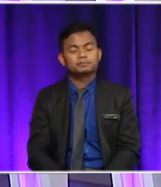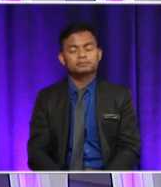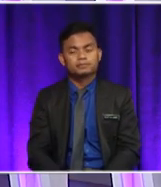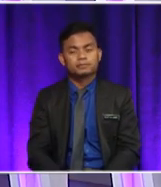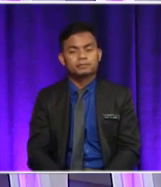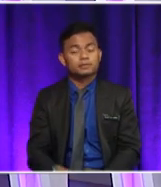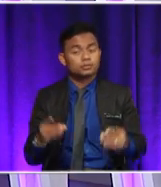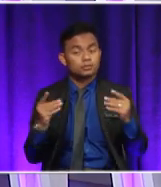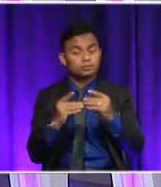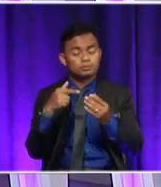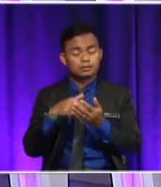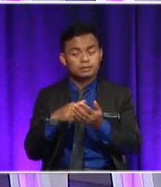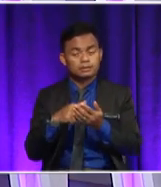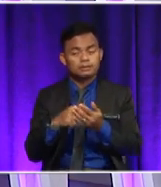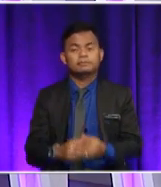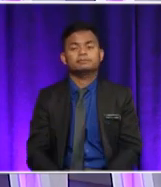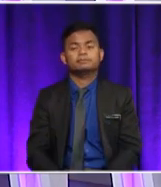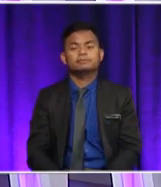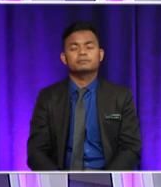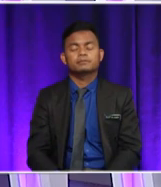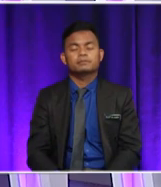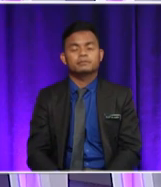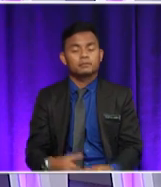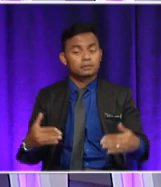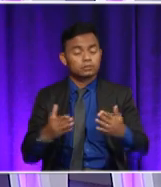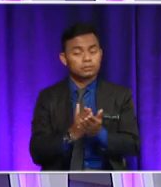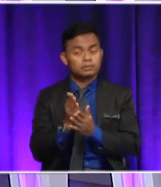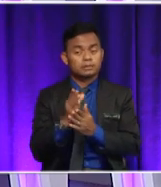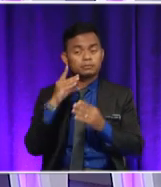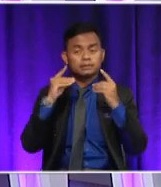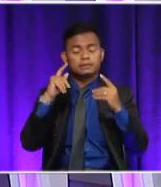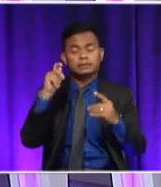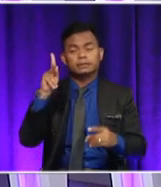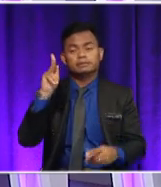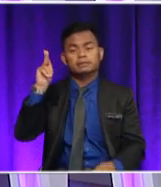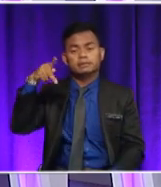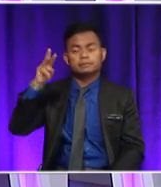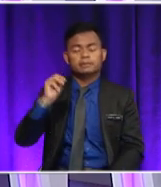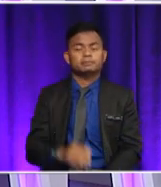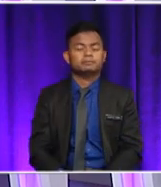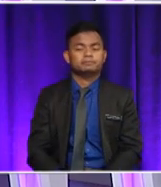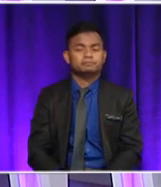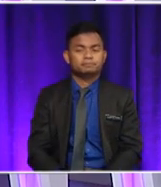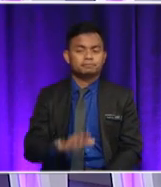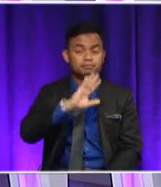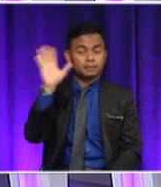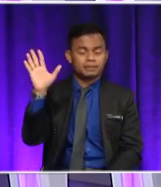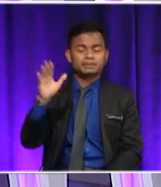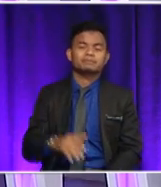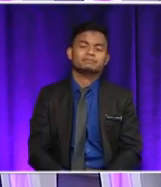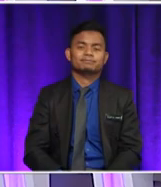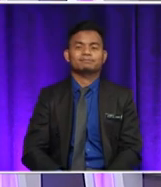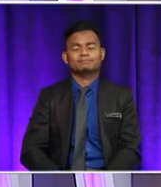to see you again. My name is Hanif Sean. And continue to stay tuned on DidikTV KPM. I'm going for a travel. Bye, guys.